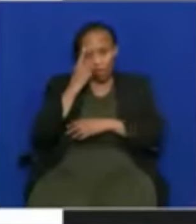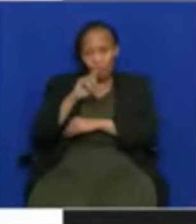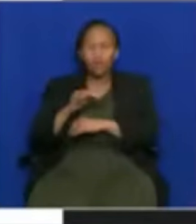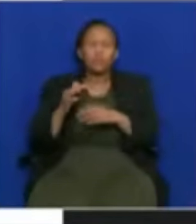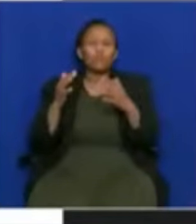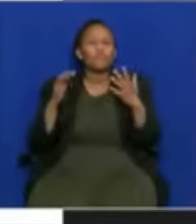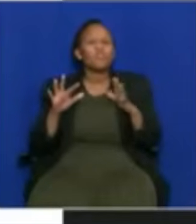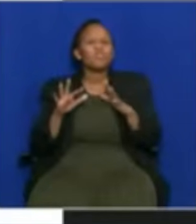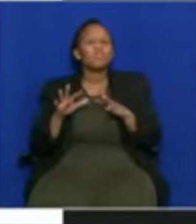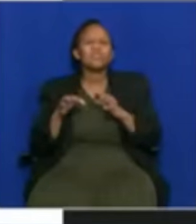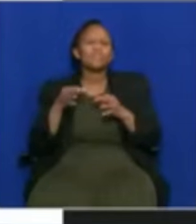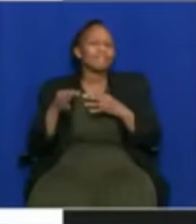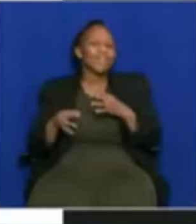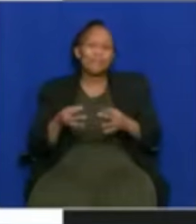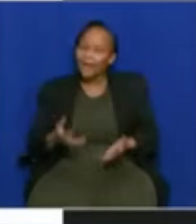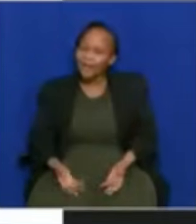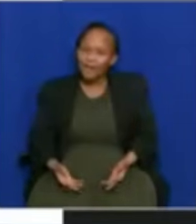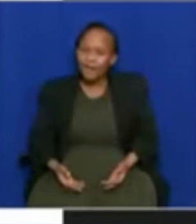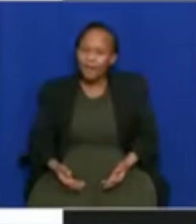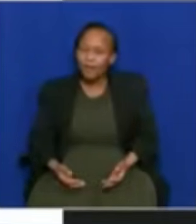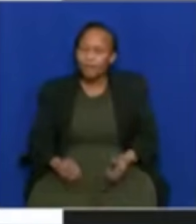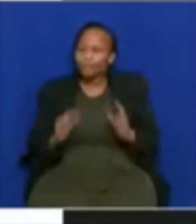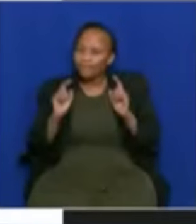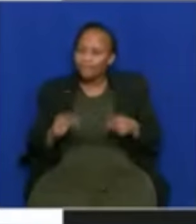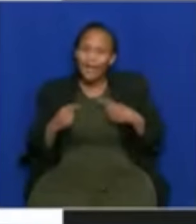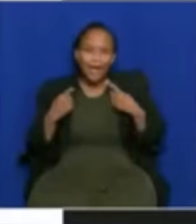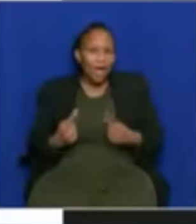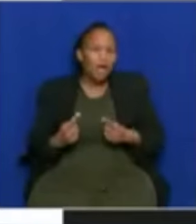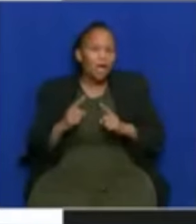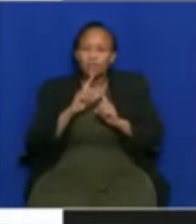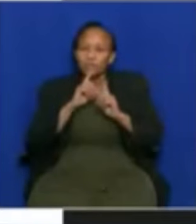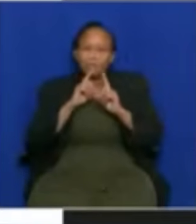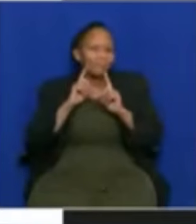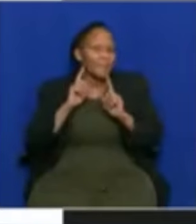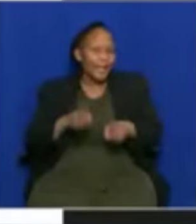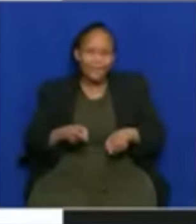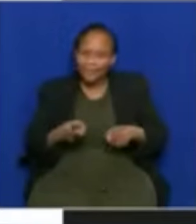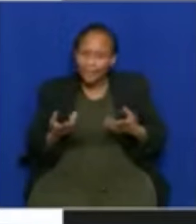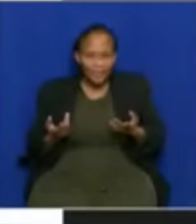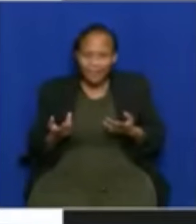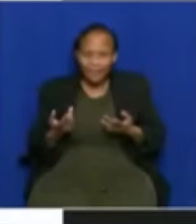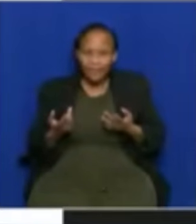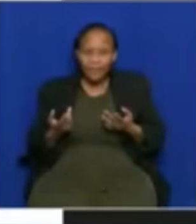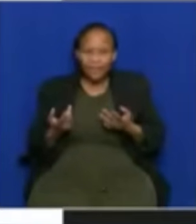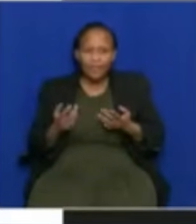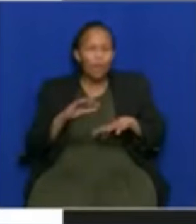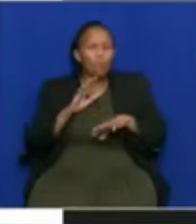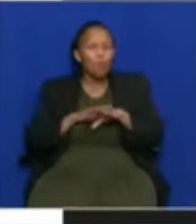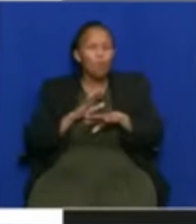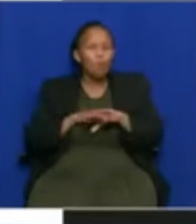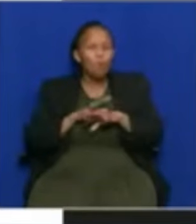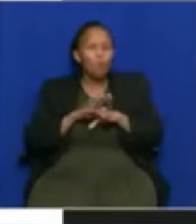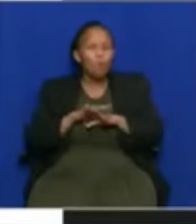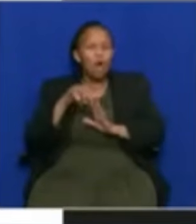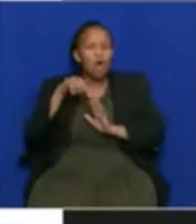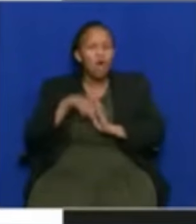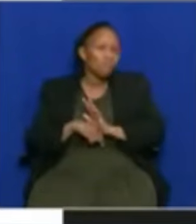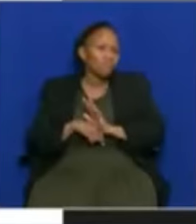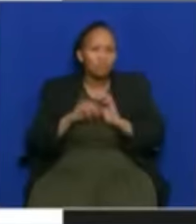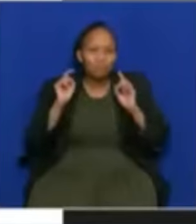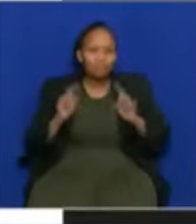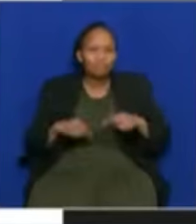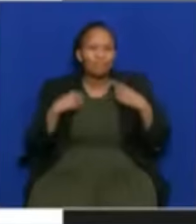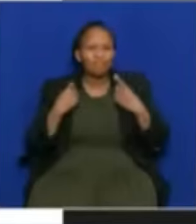I cannot answer for somebody else, and I cannot go any further than that. And I will say again,